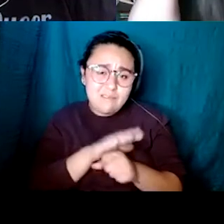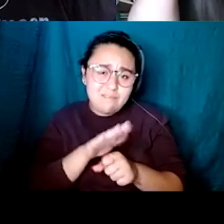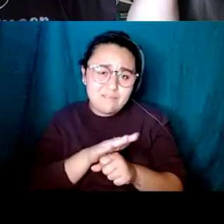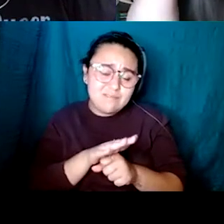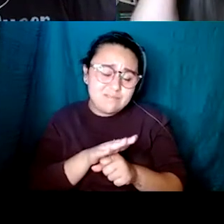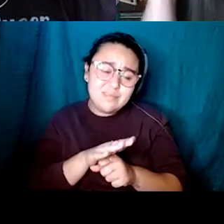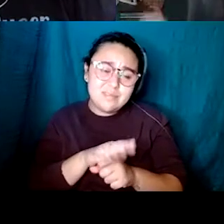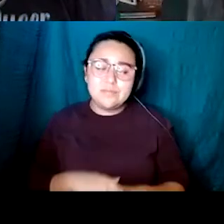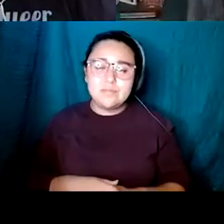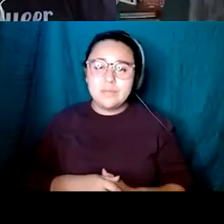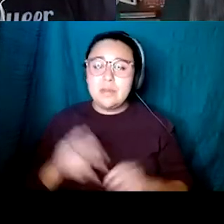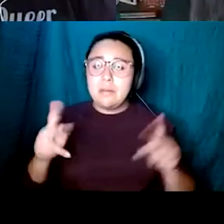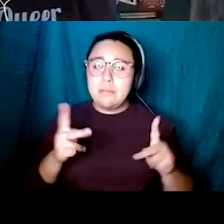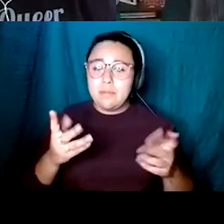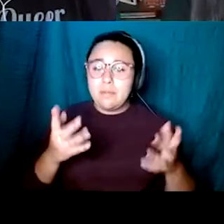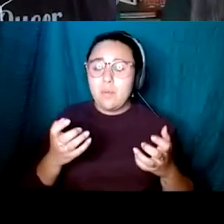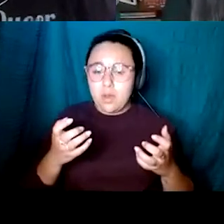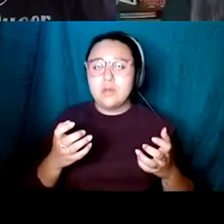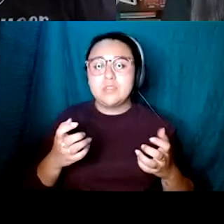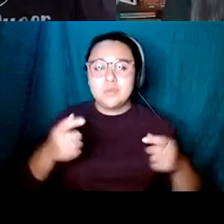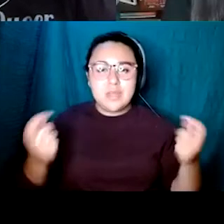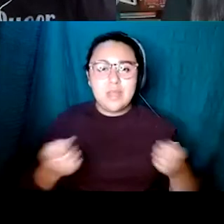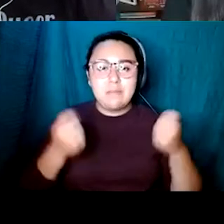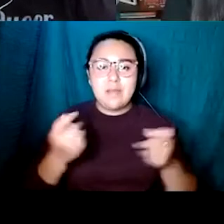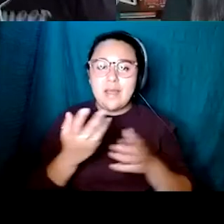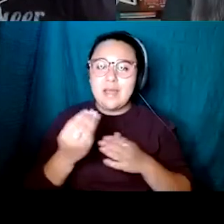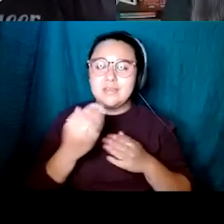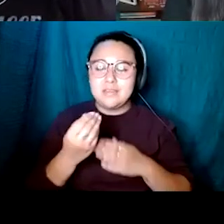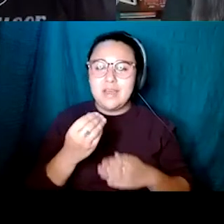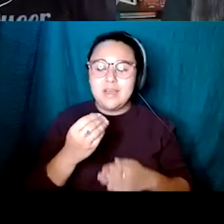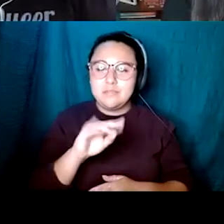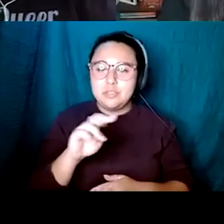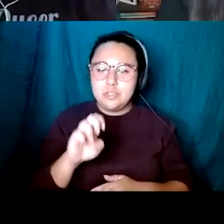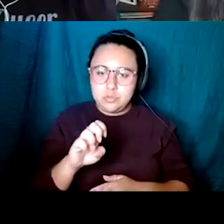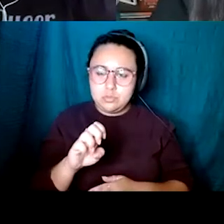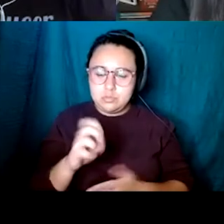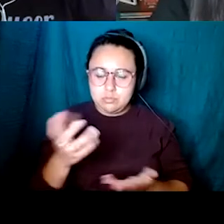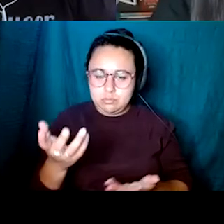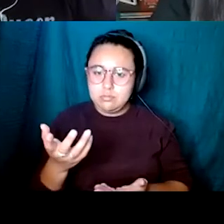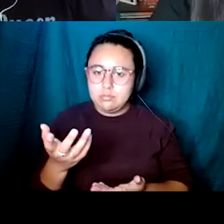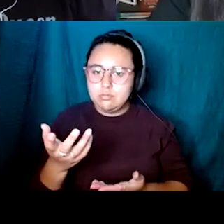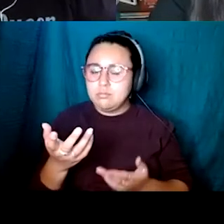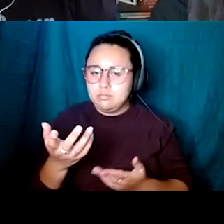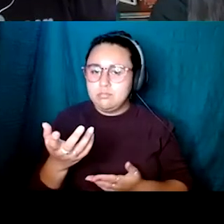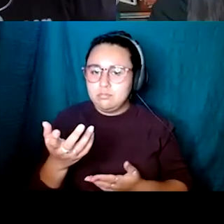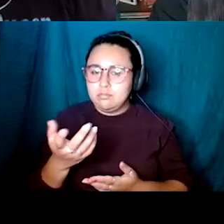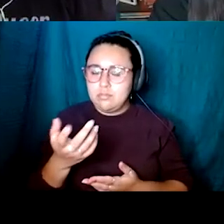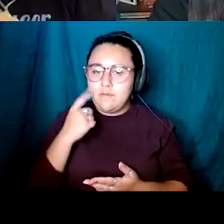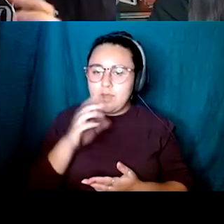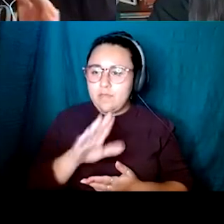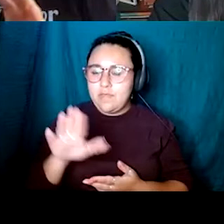you know, people want to be celebratory outside of June, you know, their queerness, you